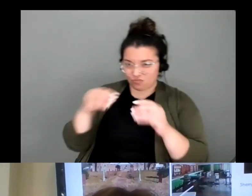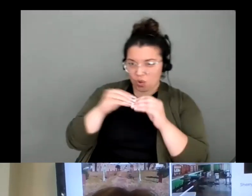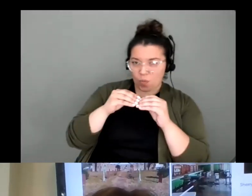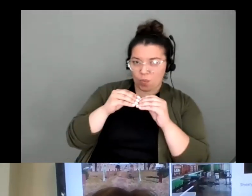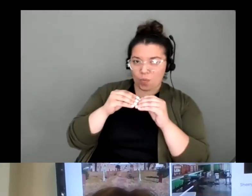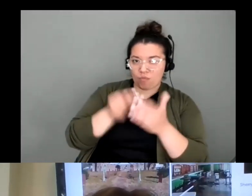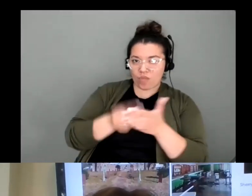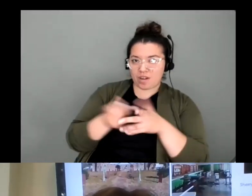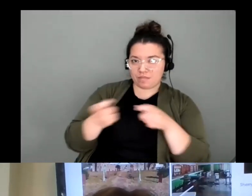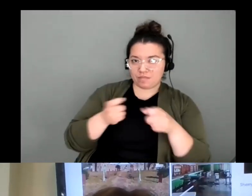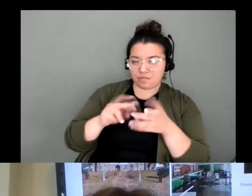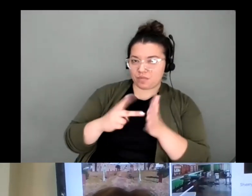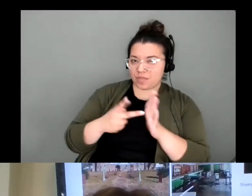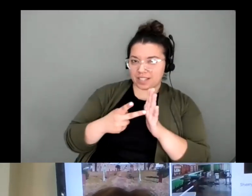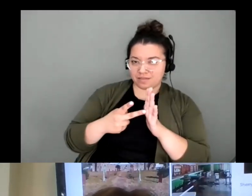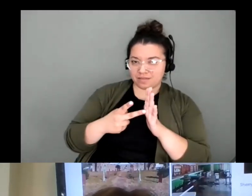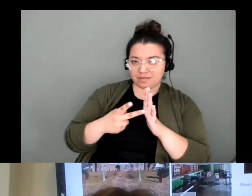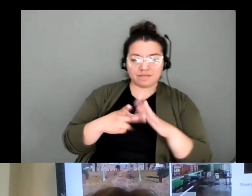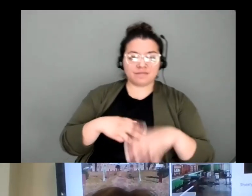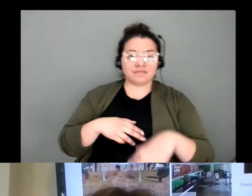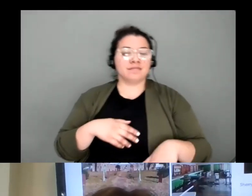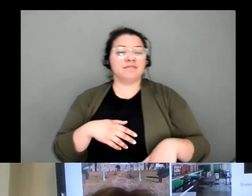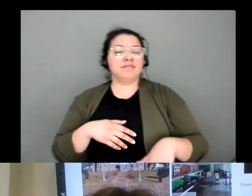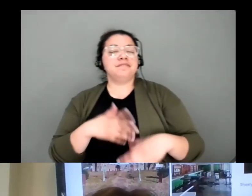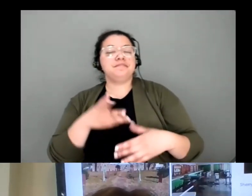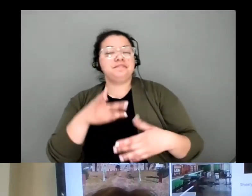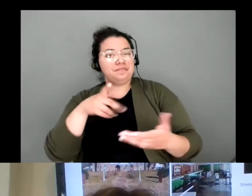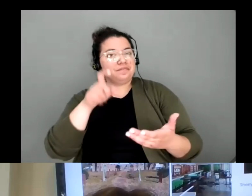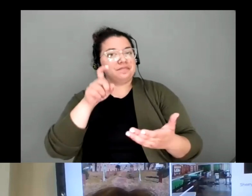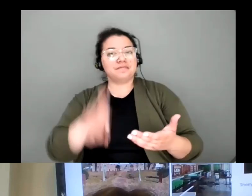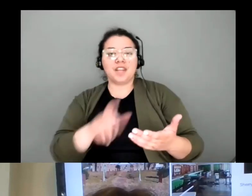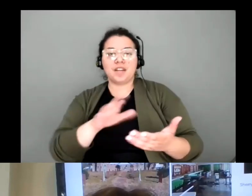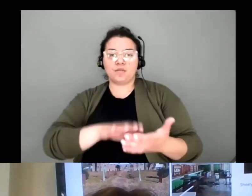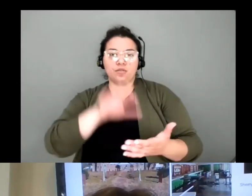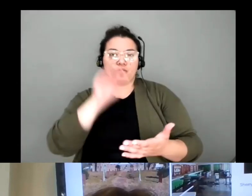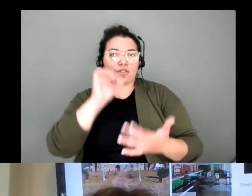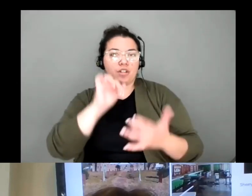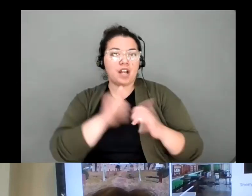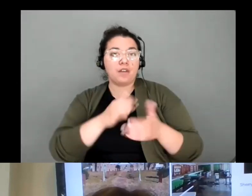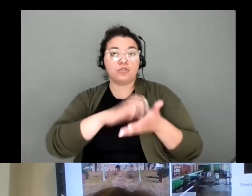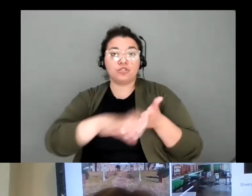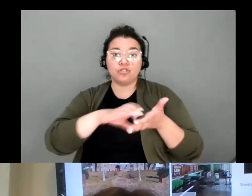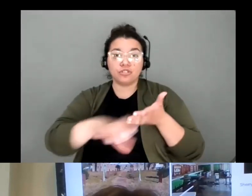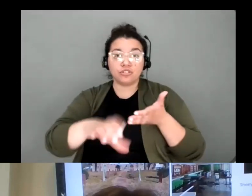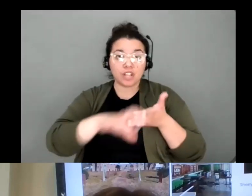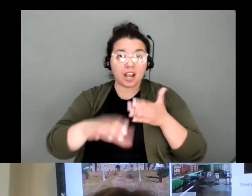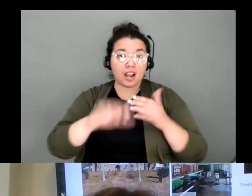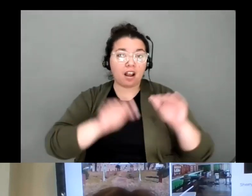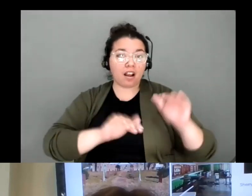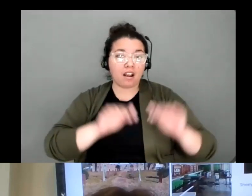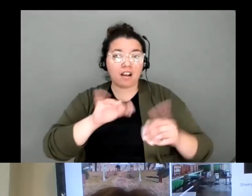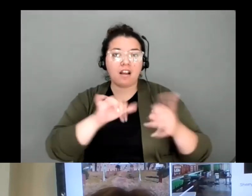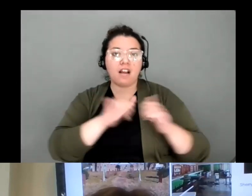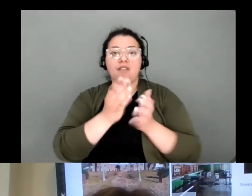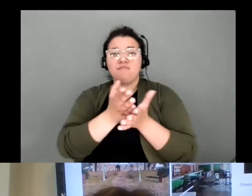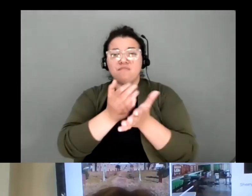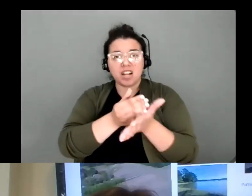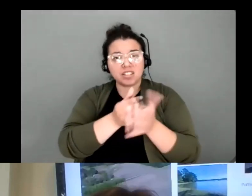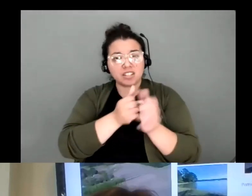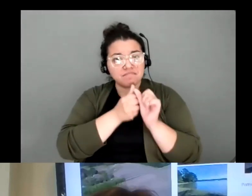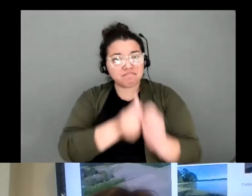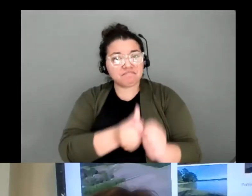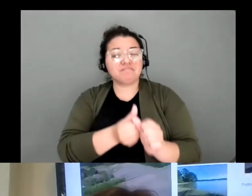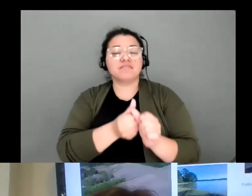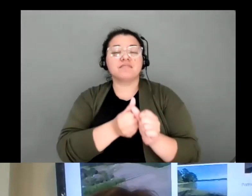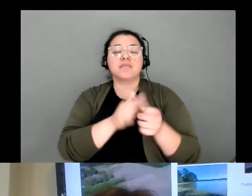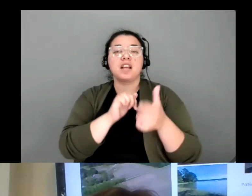financial management exactly? You need to learn how to balance your checkbook, run a budget. You need to be able